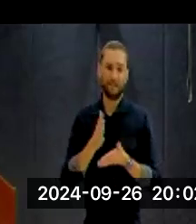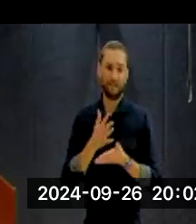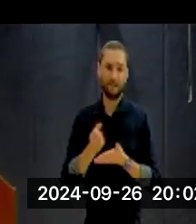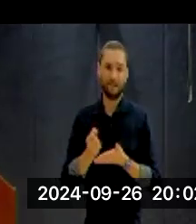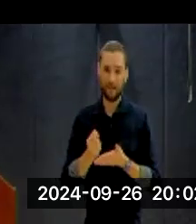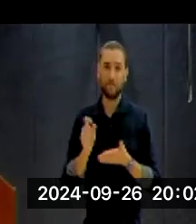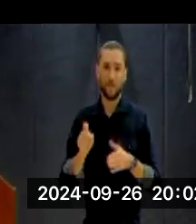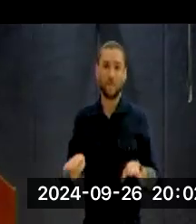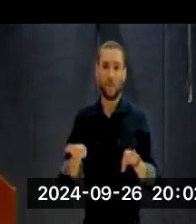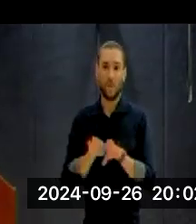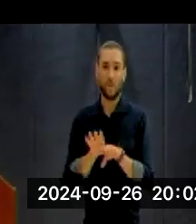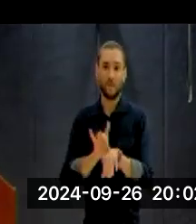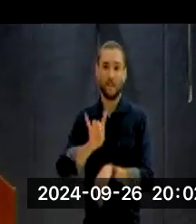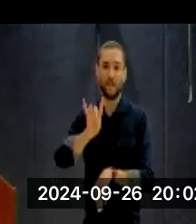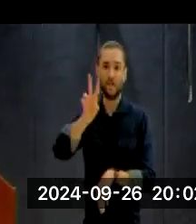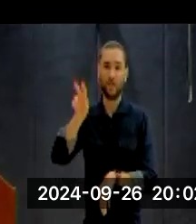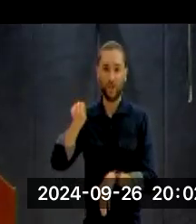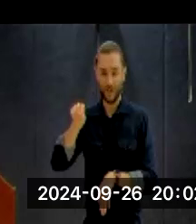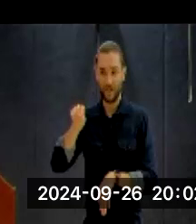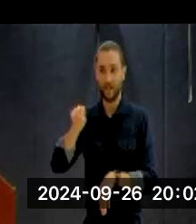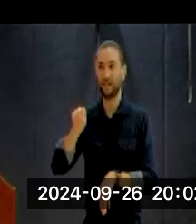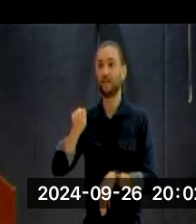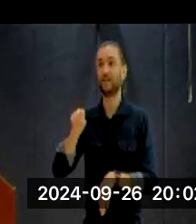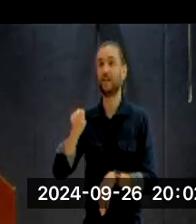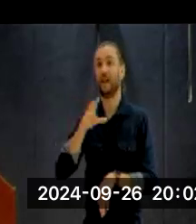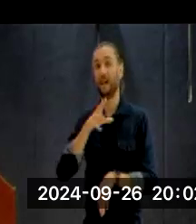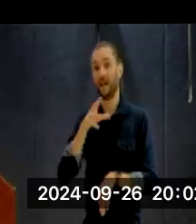to 8:30 and we still have Zoom comments